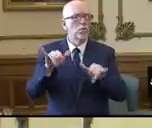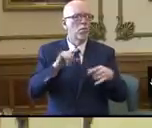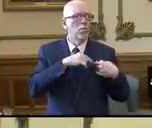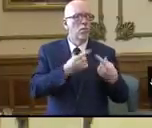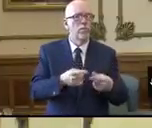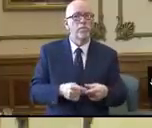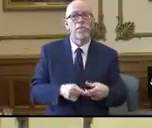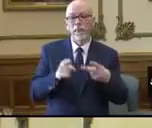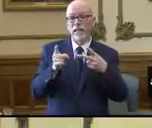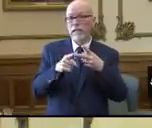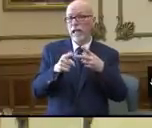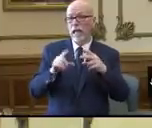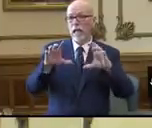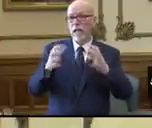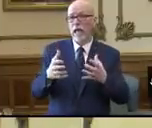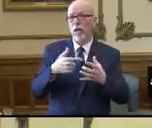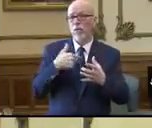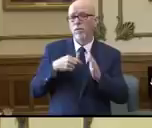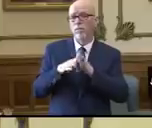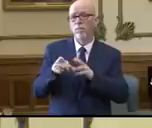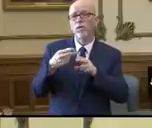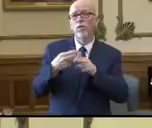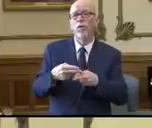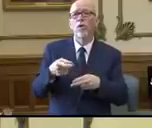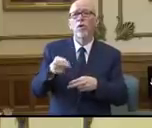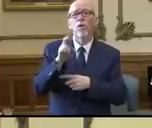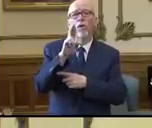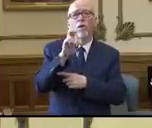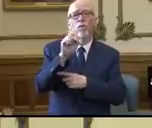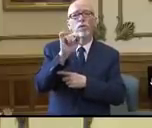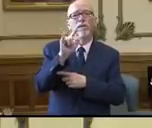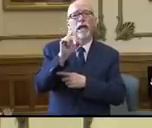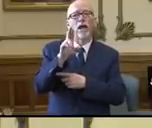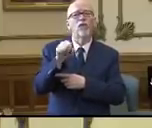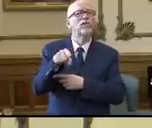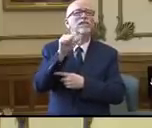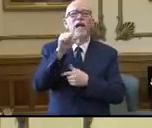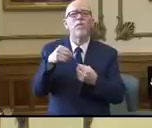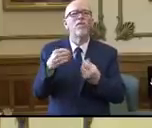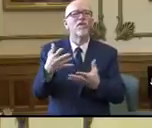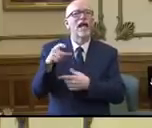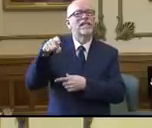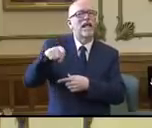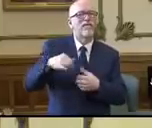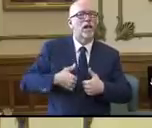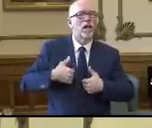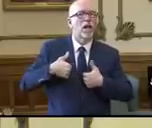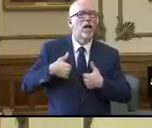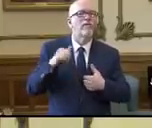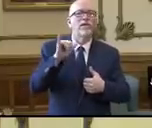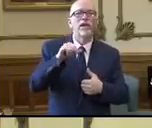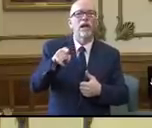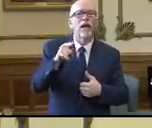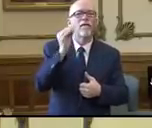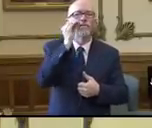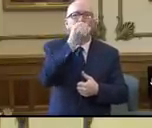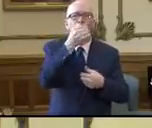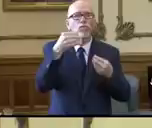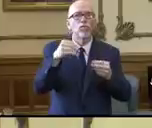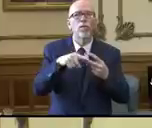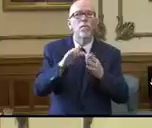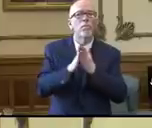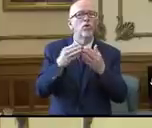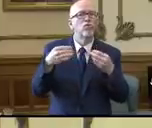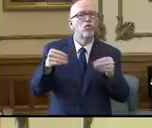The second category we've created are called retailers that do not provide necessities of life. So think about florists,